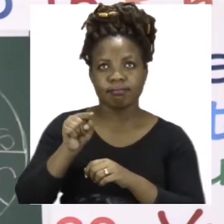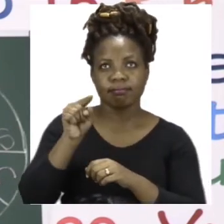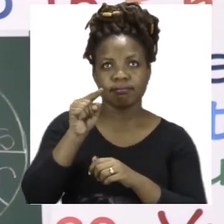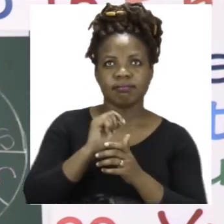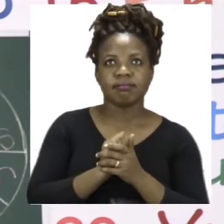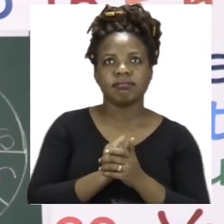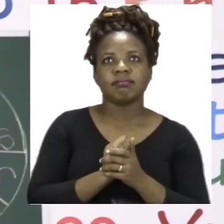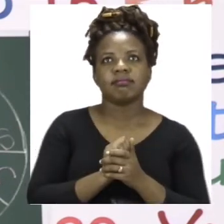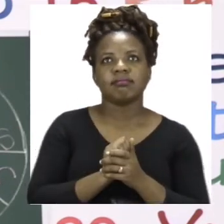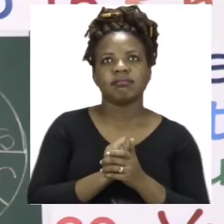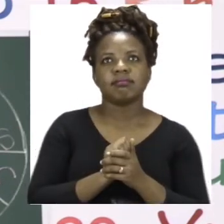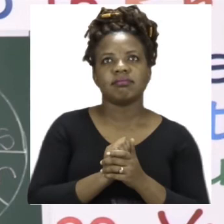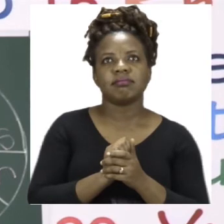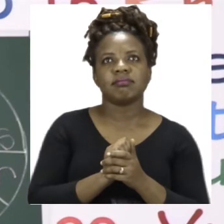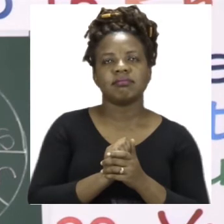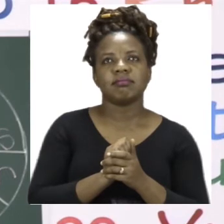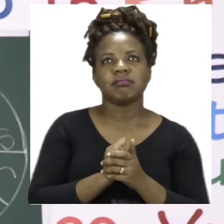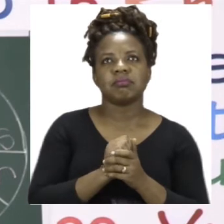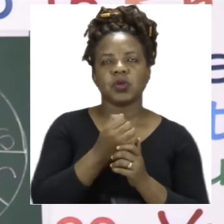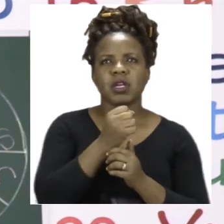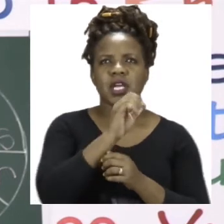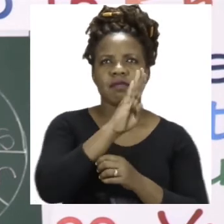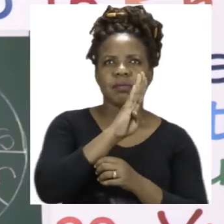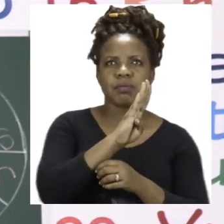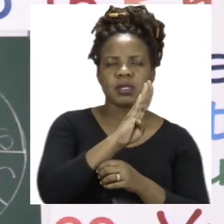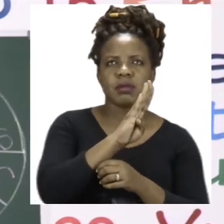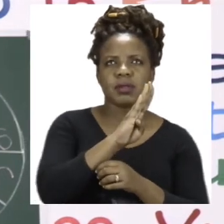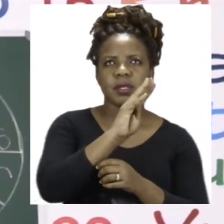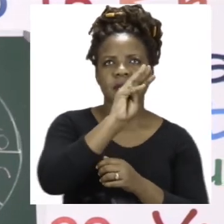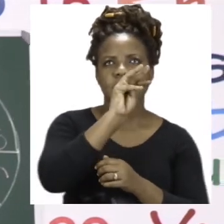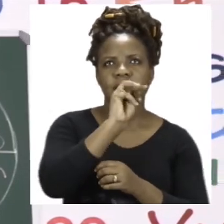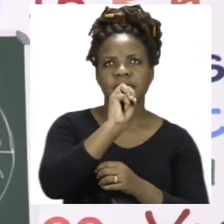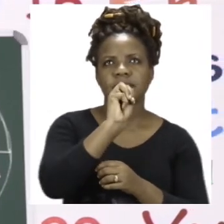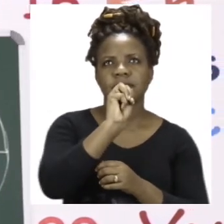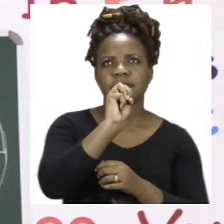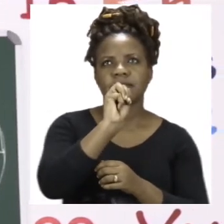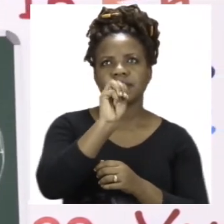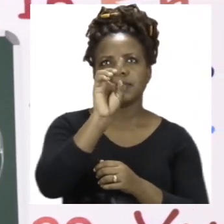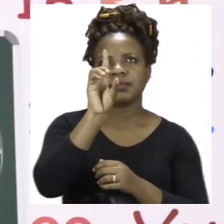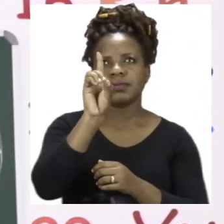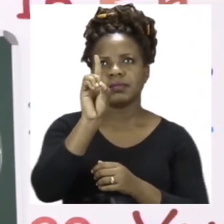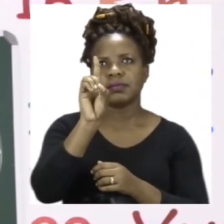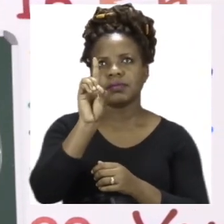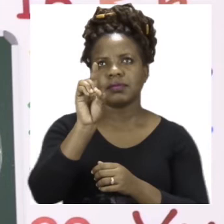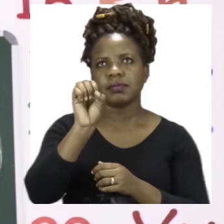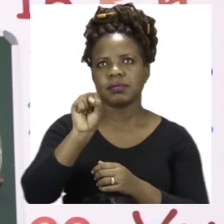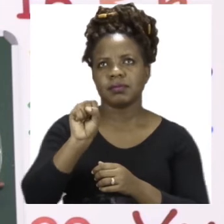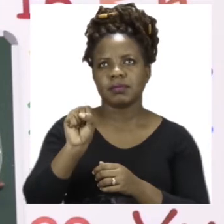the sounds, all the letters B, M, D,